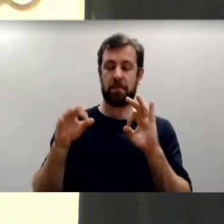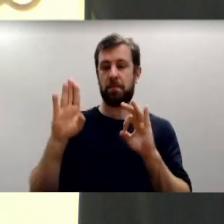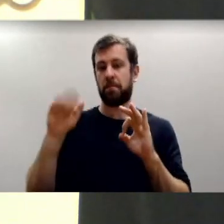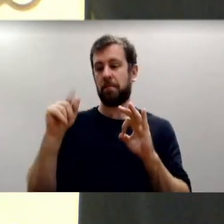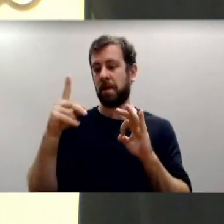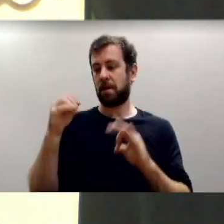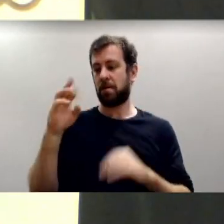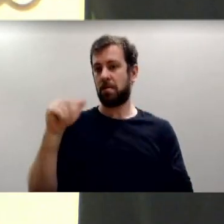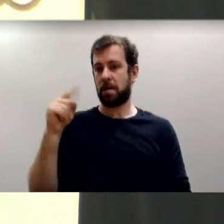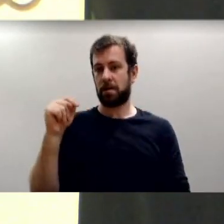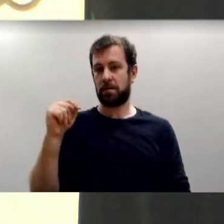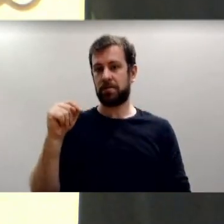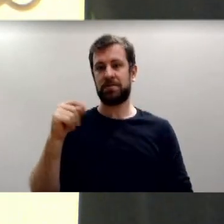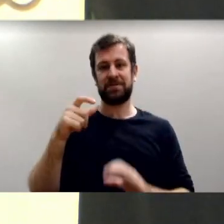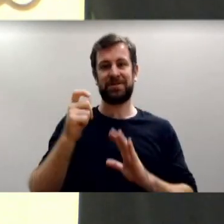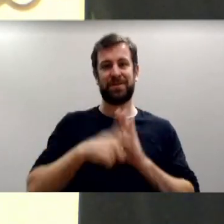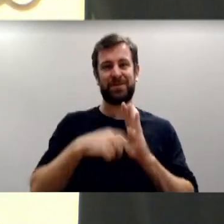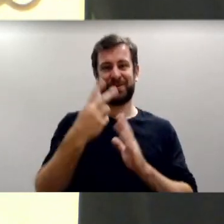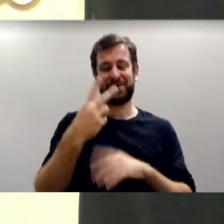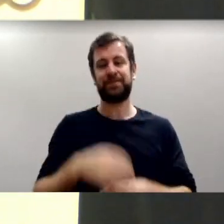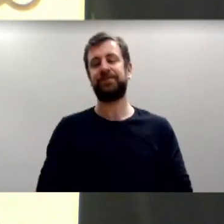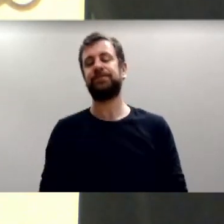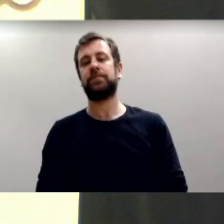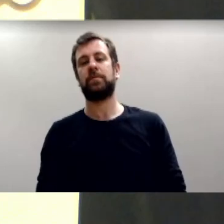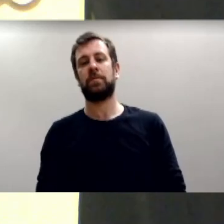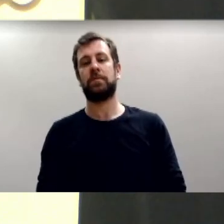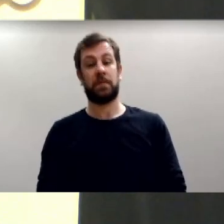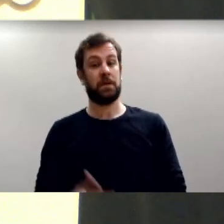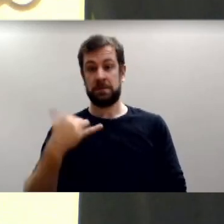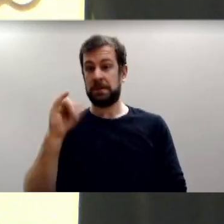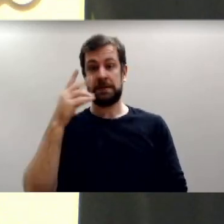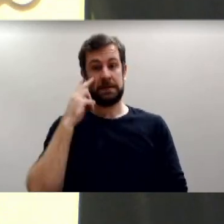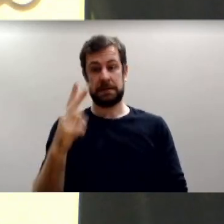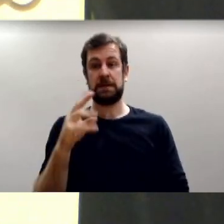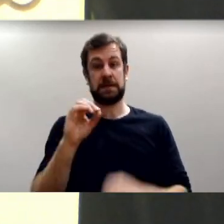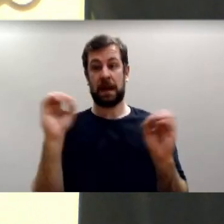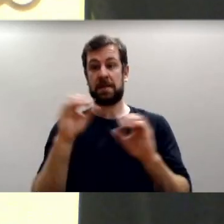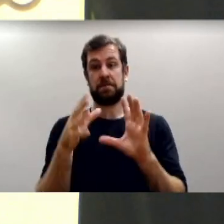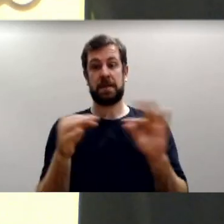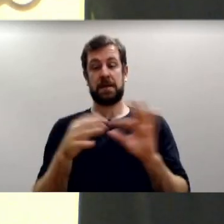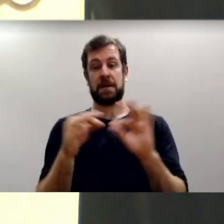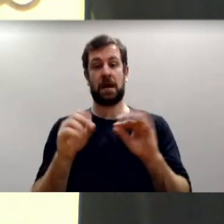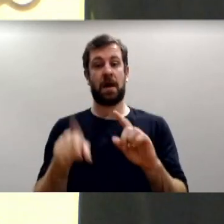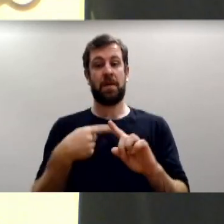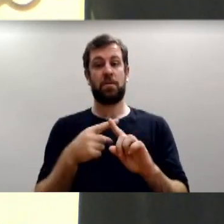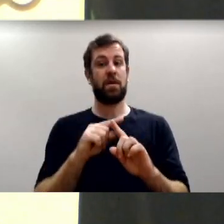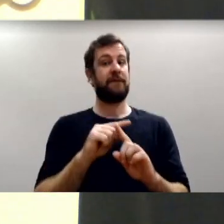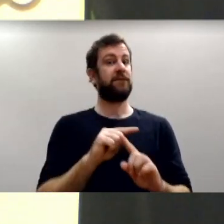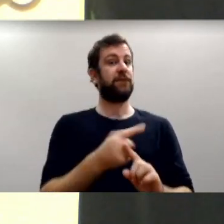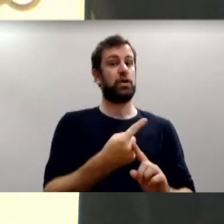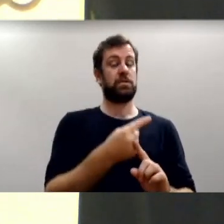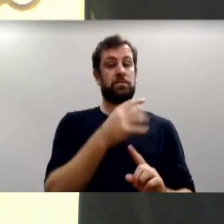see that there is nothing mentioned about the first Qibla.